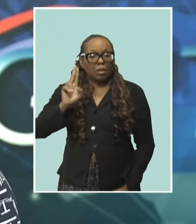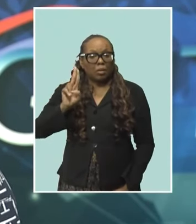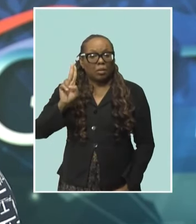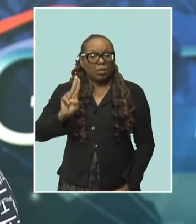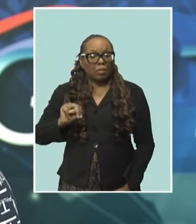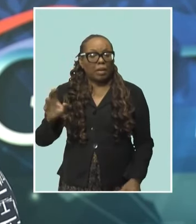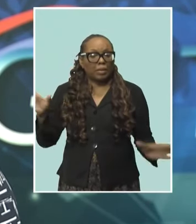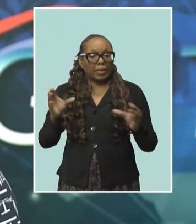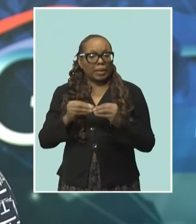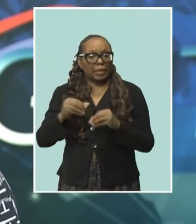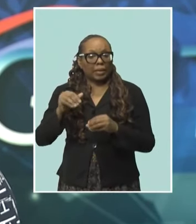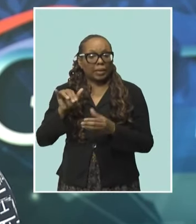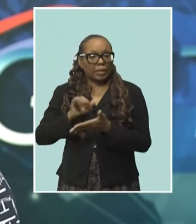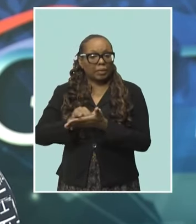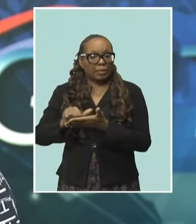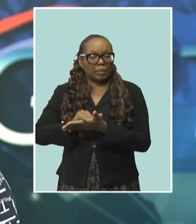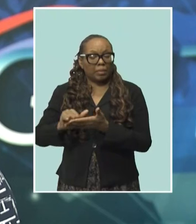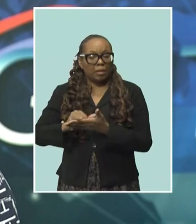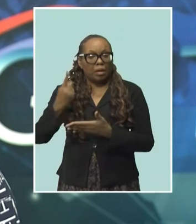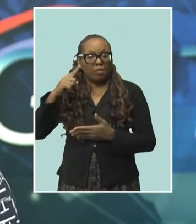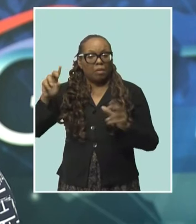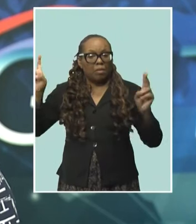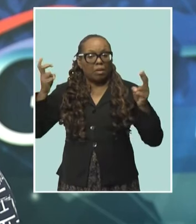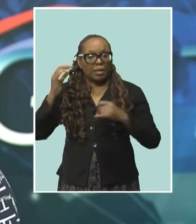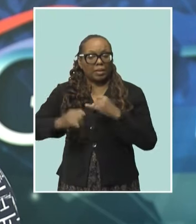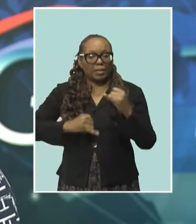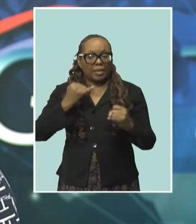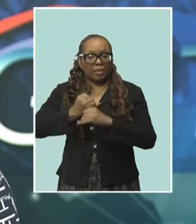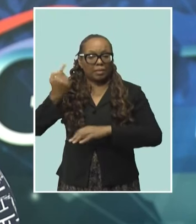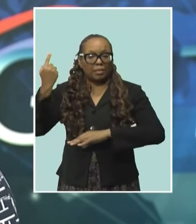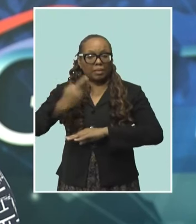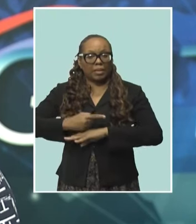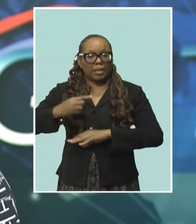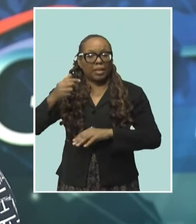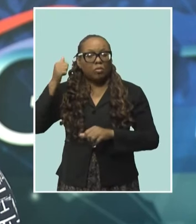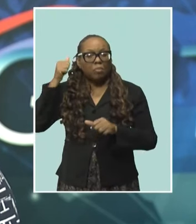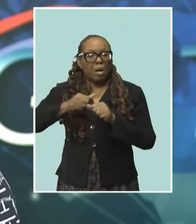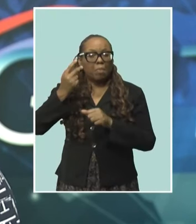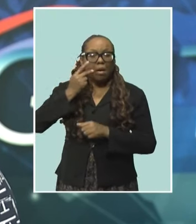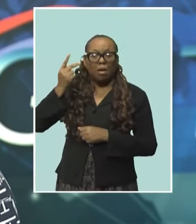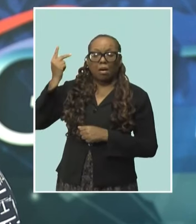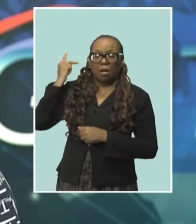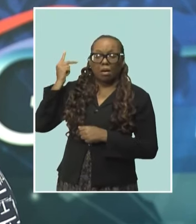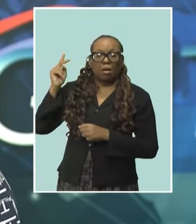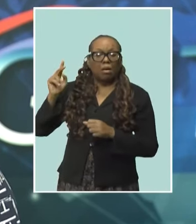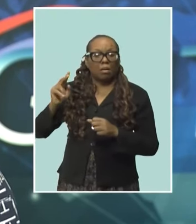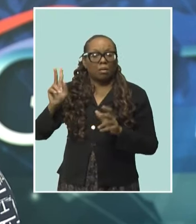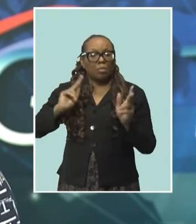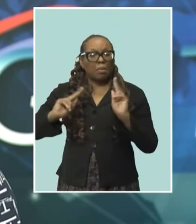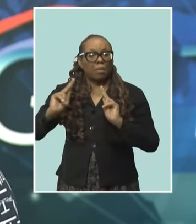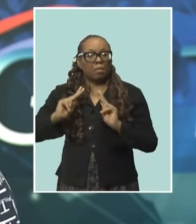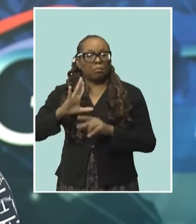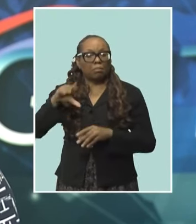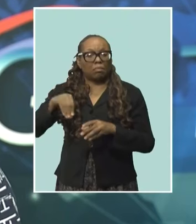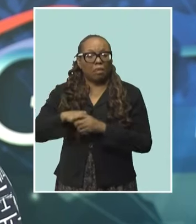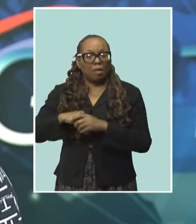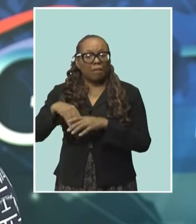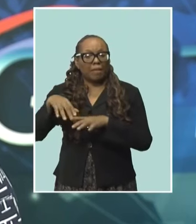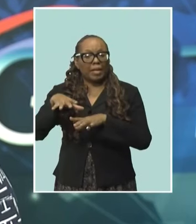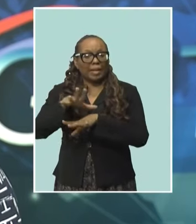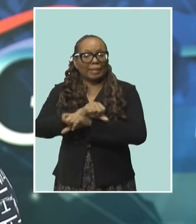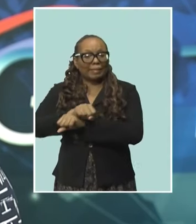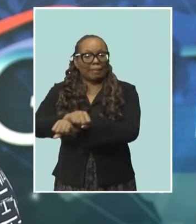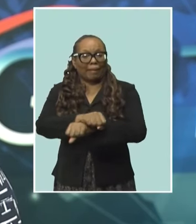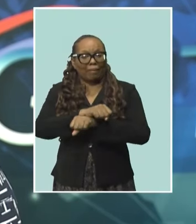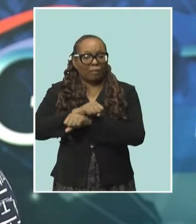in New York to commemorate the International Day of Remembrance of the Victims of Slavery and the Transatlantic Slave Trade. He